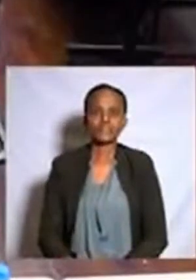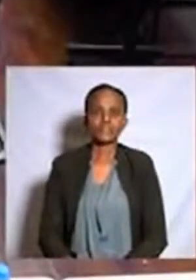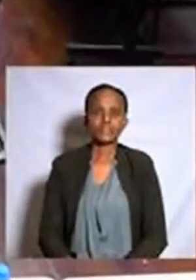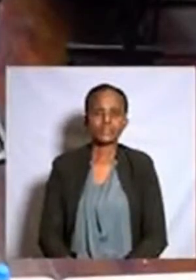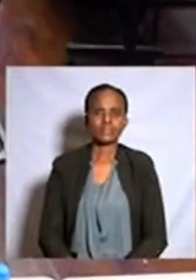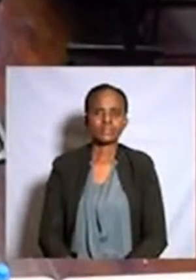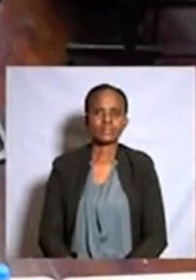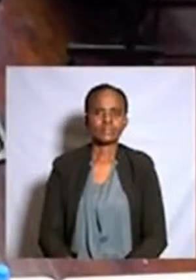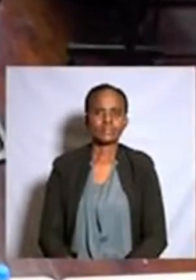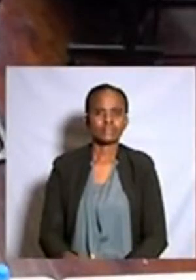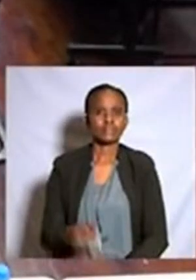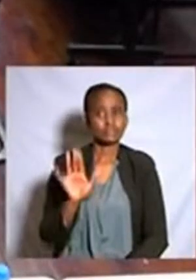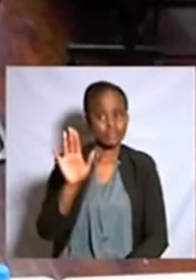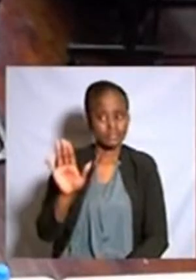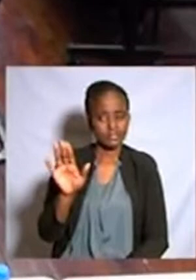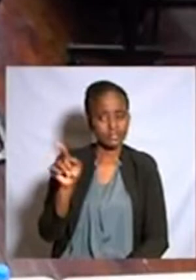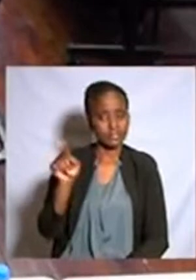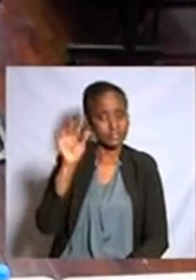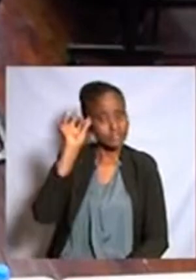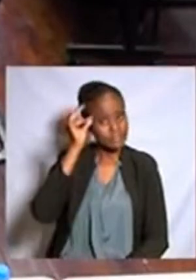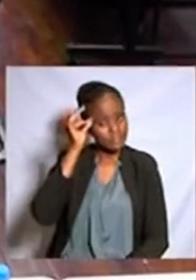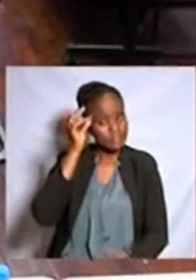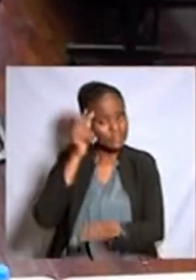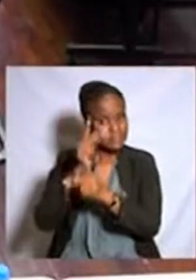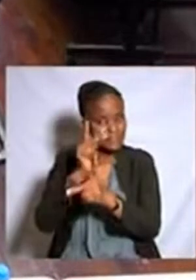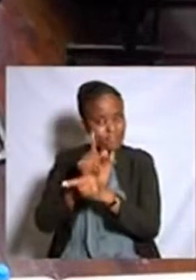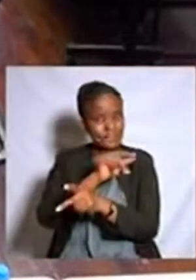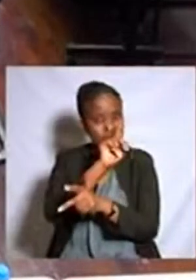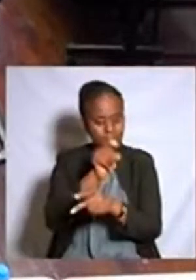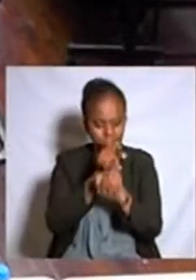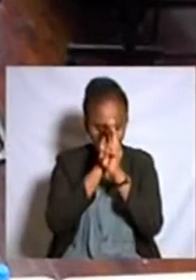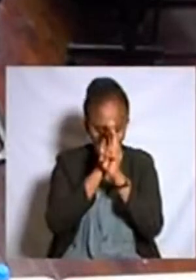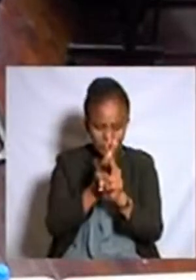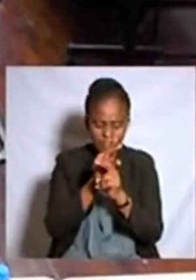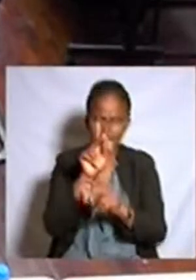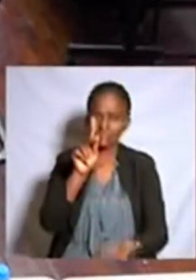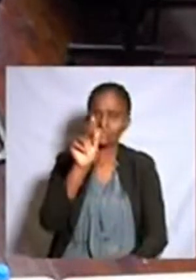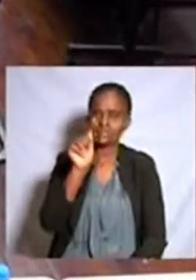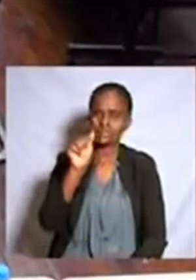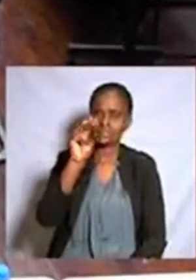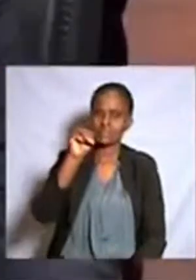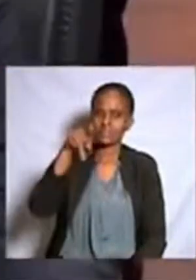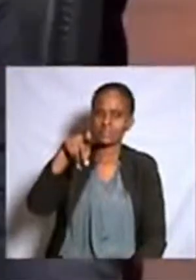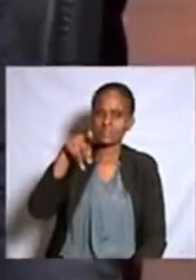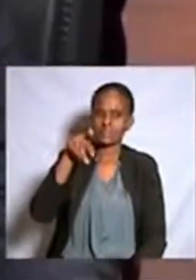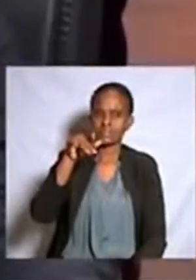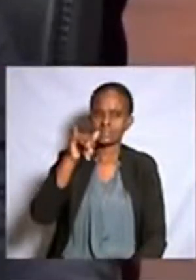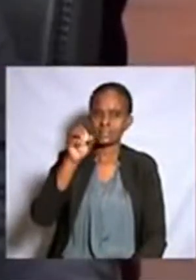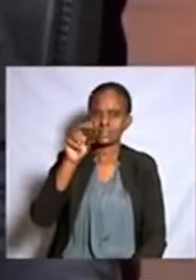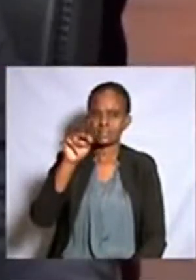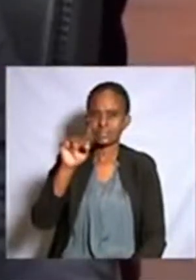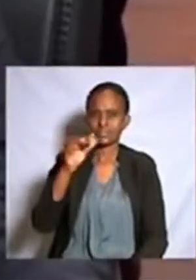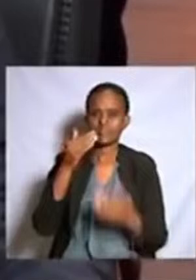Yeah, just take note of that question so that Honorable Kampiongo can... Thank you so much, Chair.